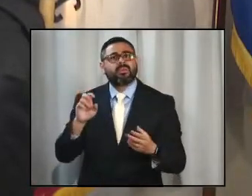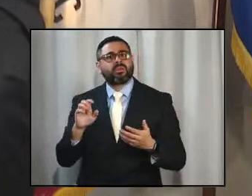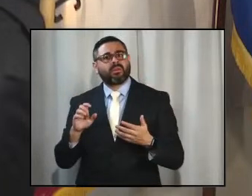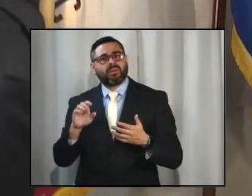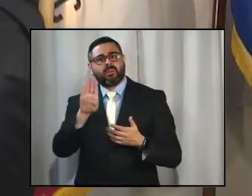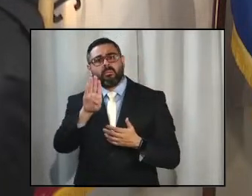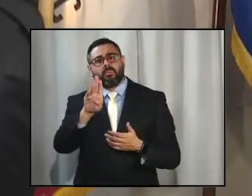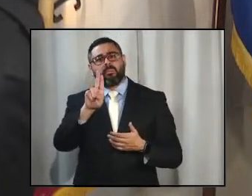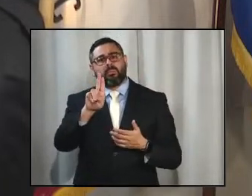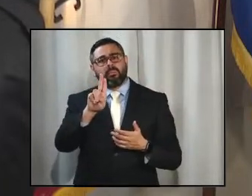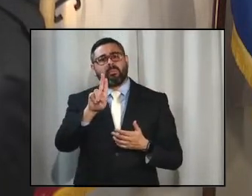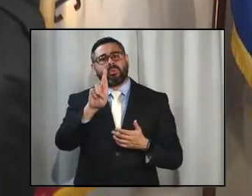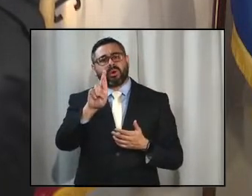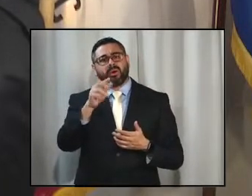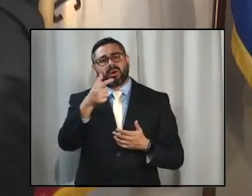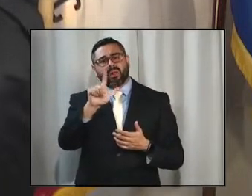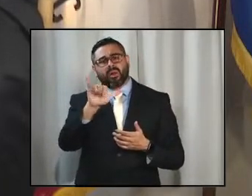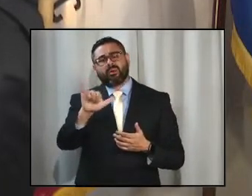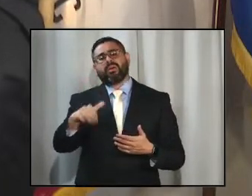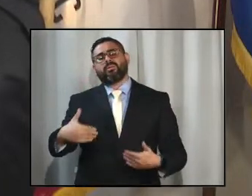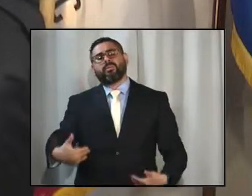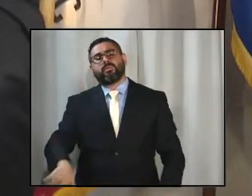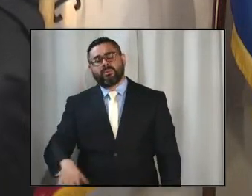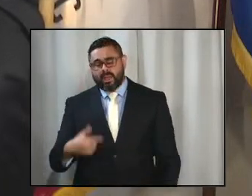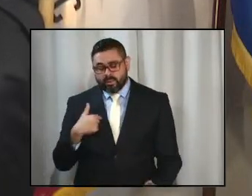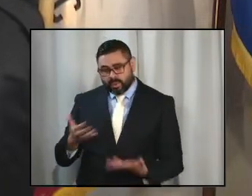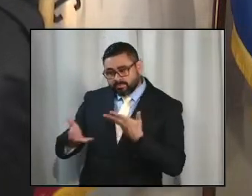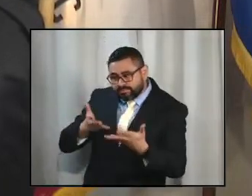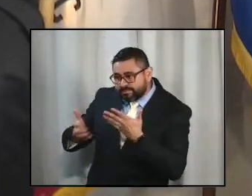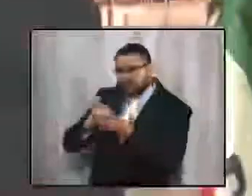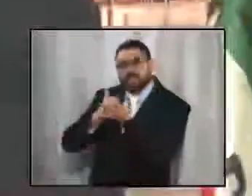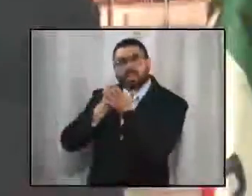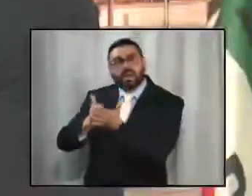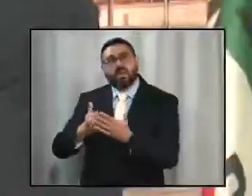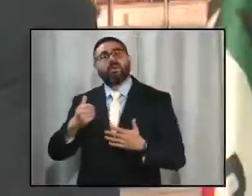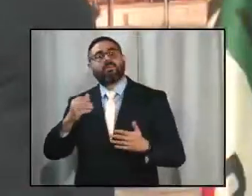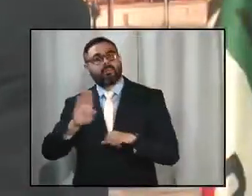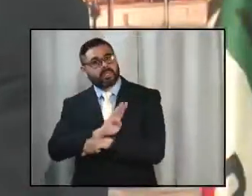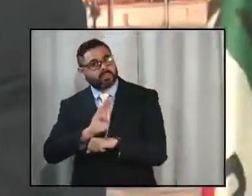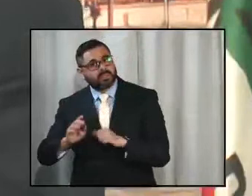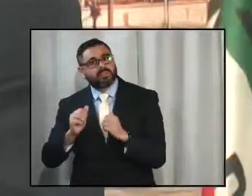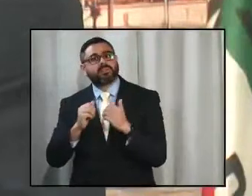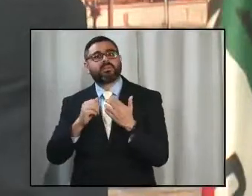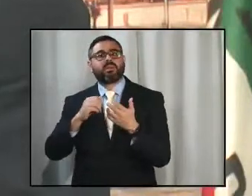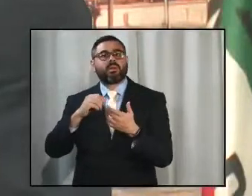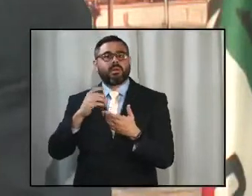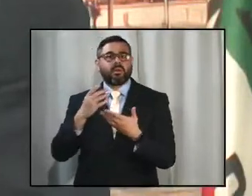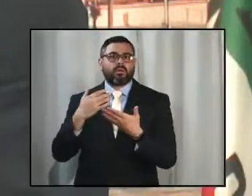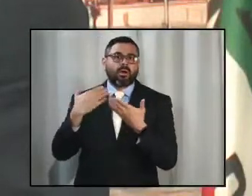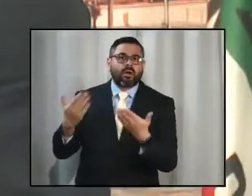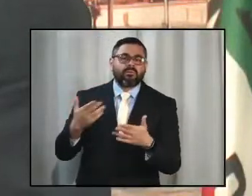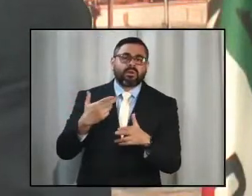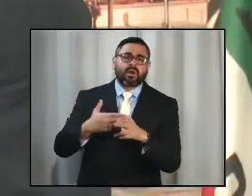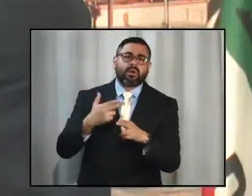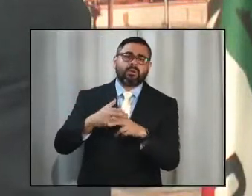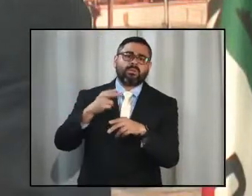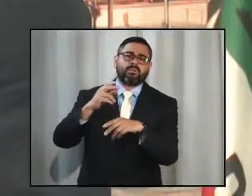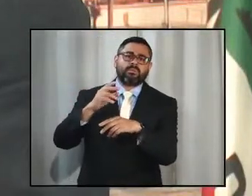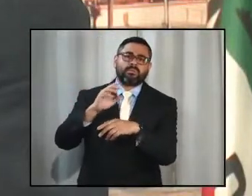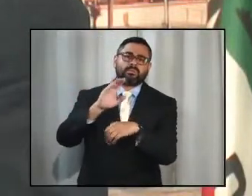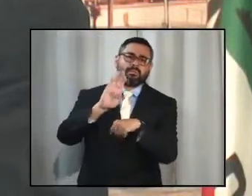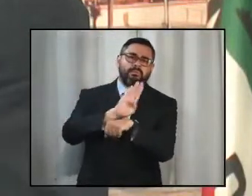businesses, with our police department and our biz care team to offer resources. But what words of hope can we offer to some of